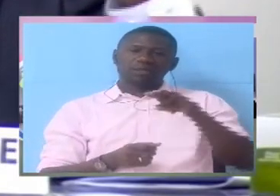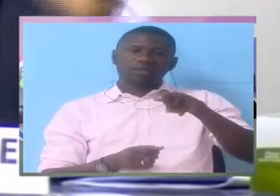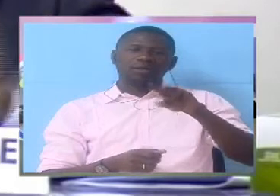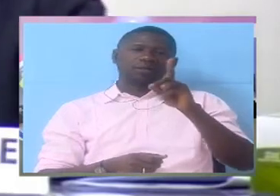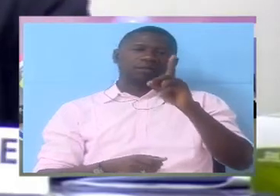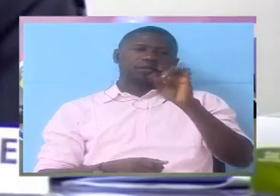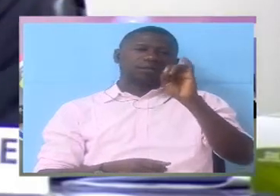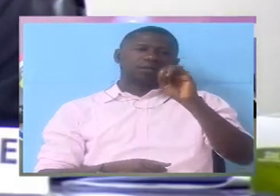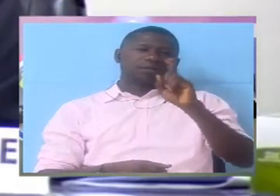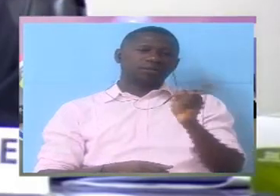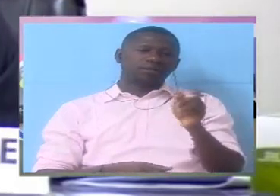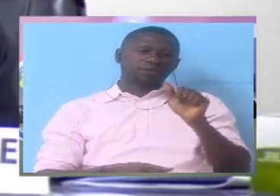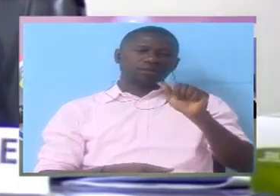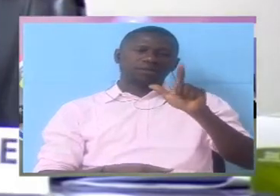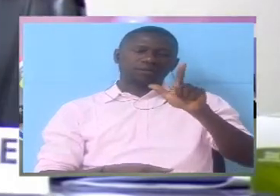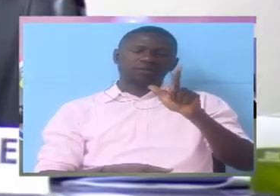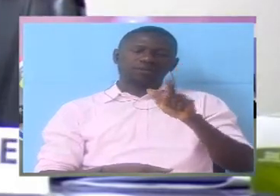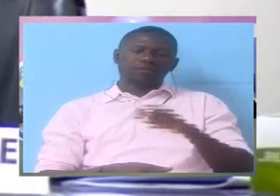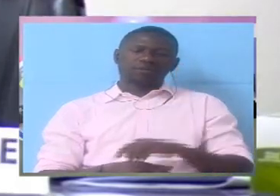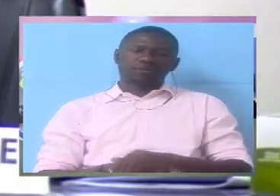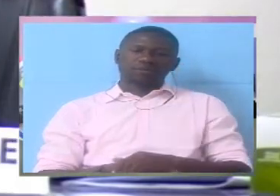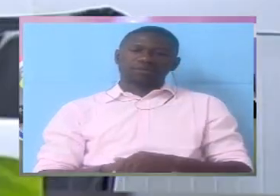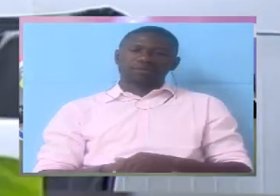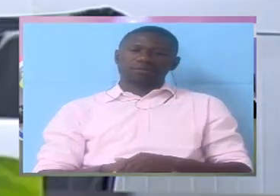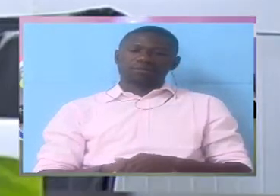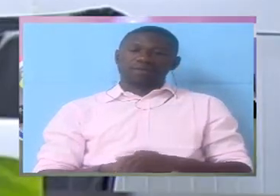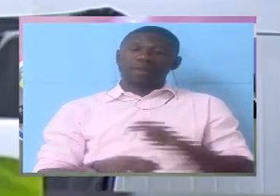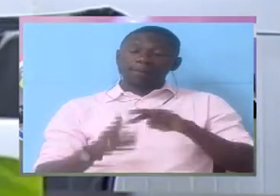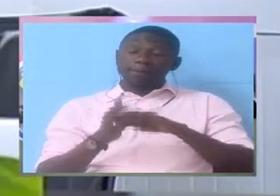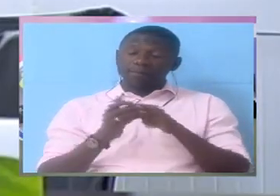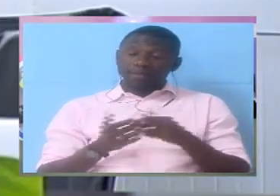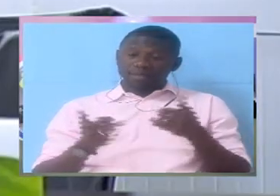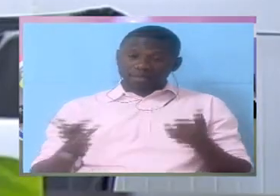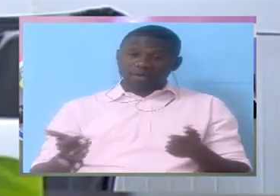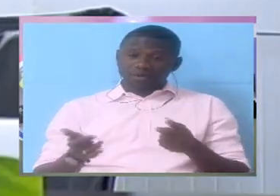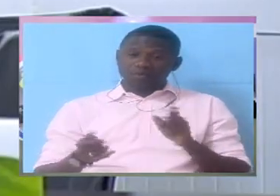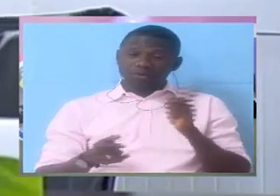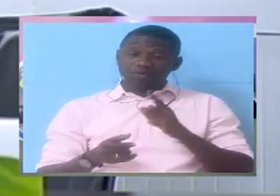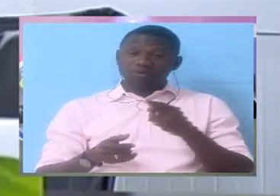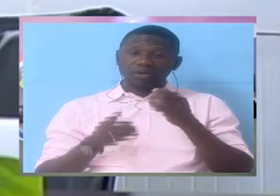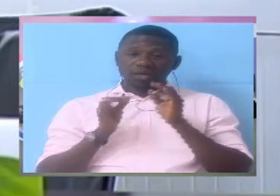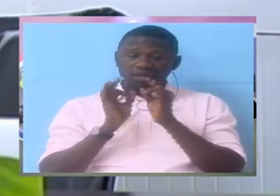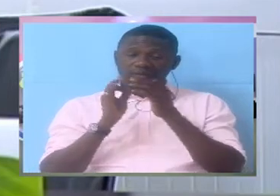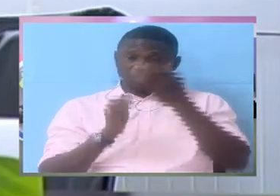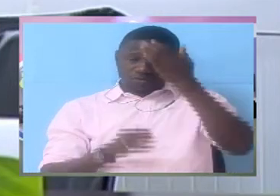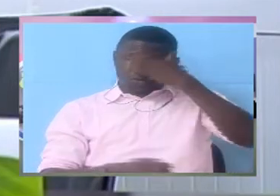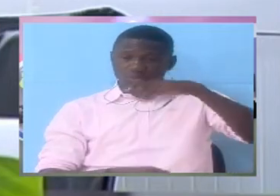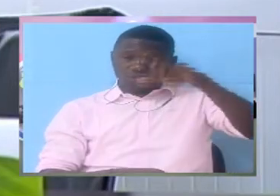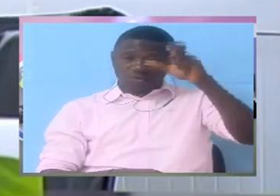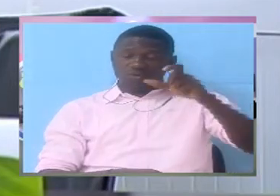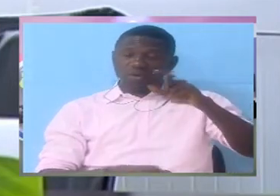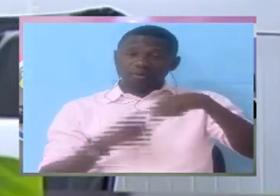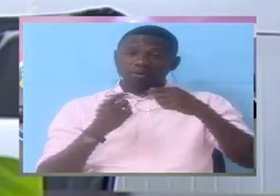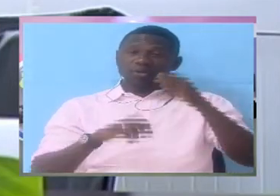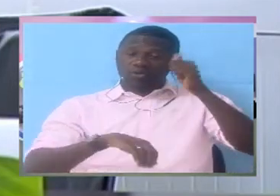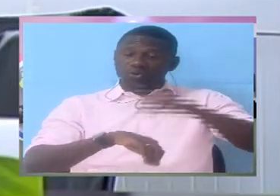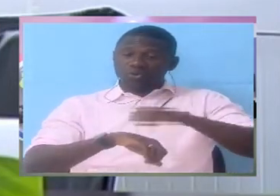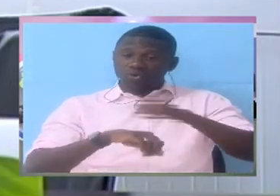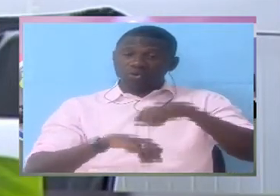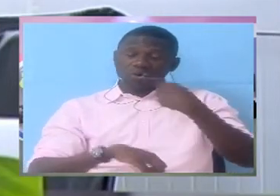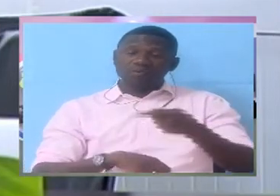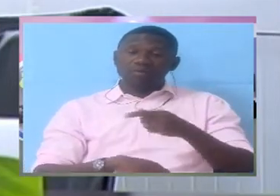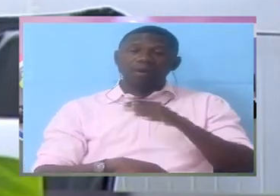was, could you continue? Amun tay kamen fa commission ay wolen ndigo Serin Digal la tajire ya nyin tentemba.